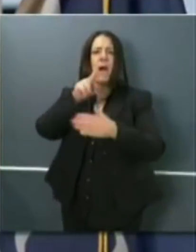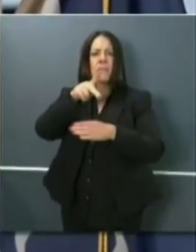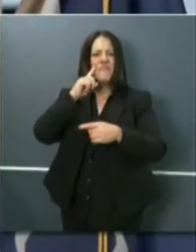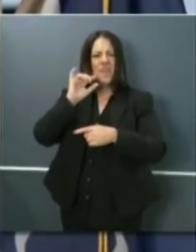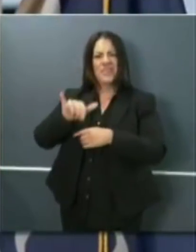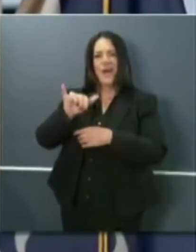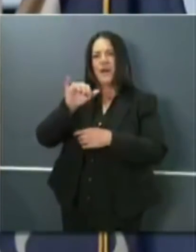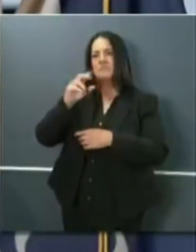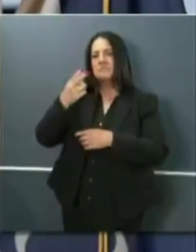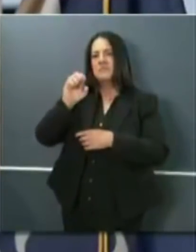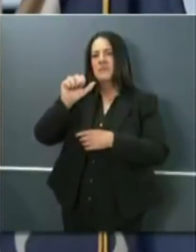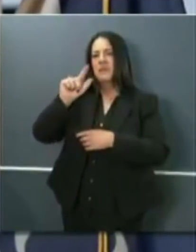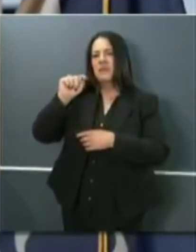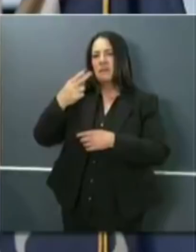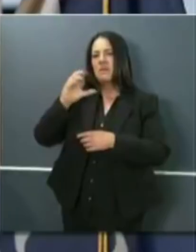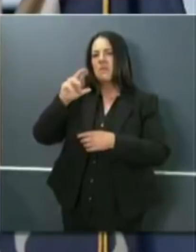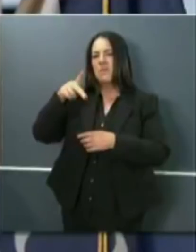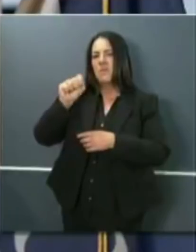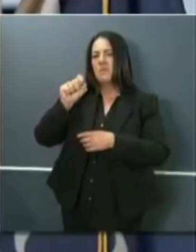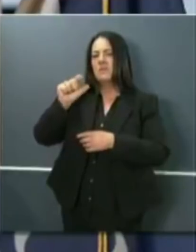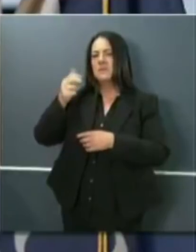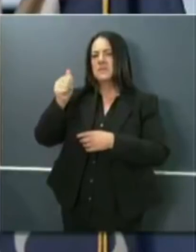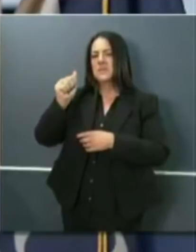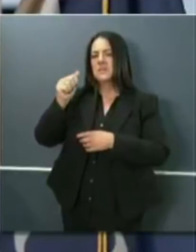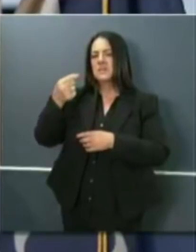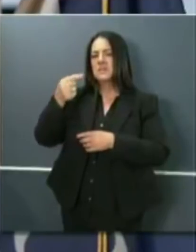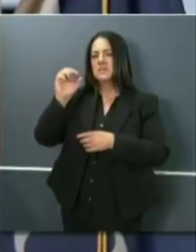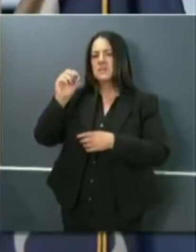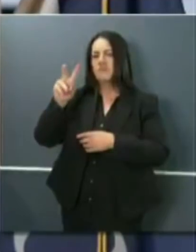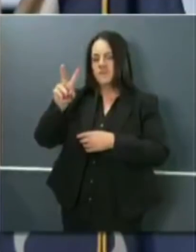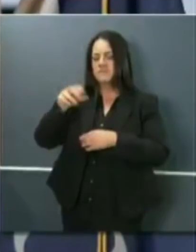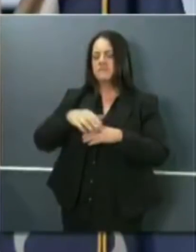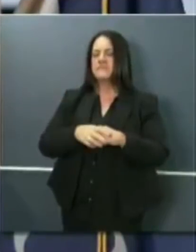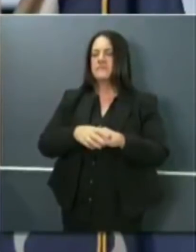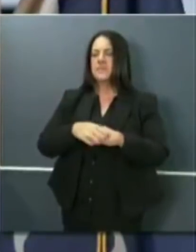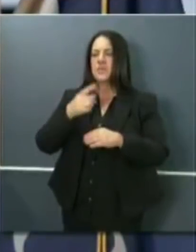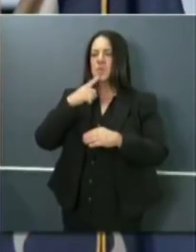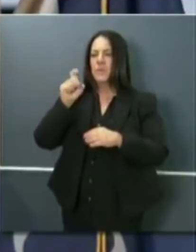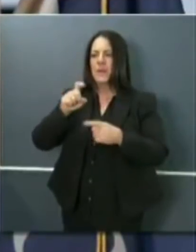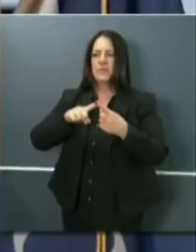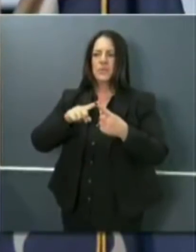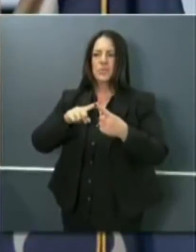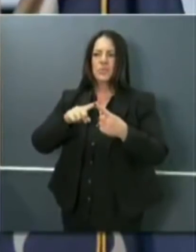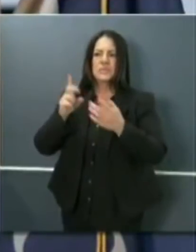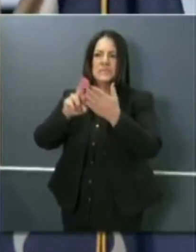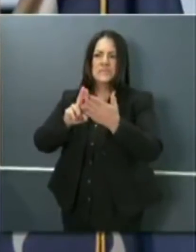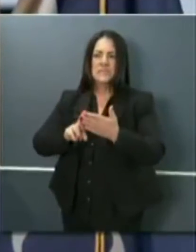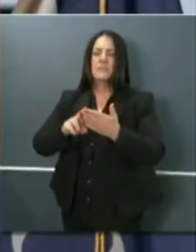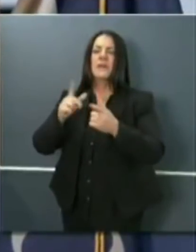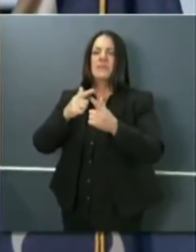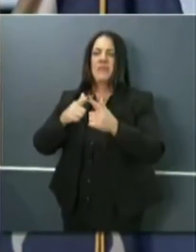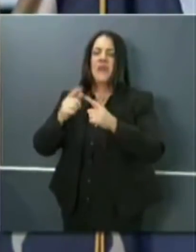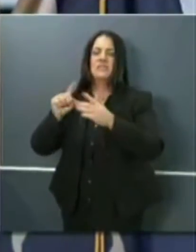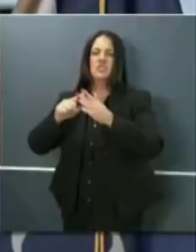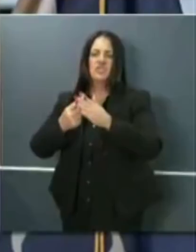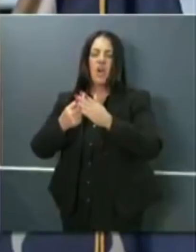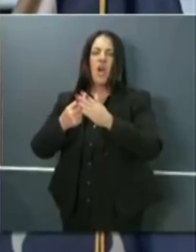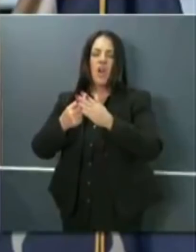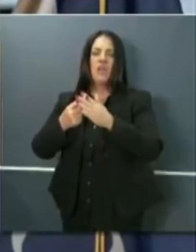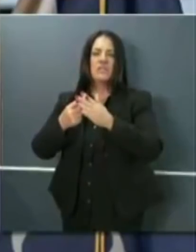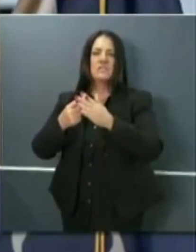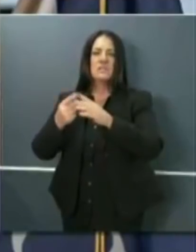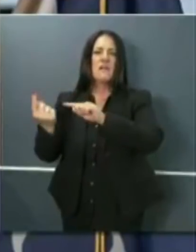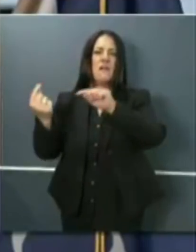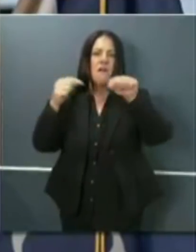of human capital surge that we'll need to meet the moment over the course of the next number of weeks as these numbers